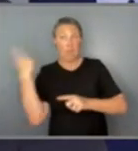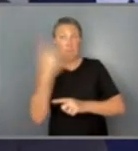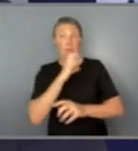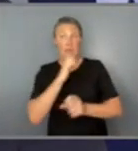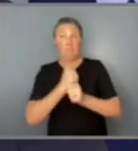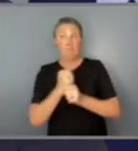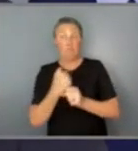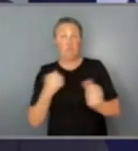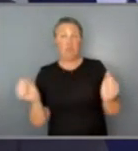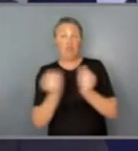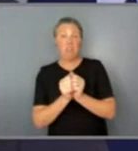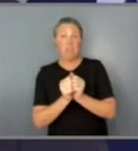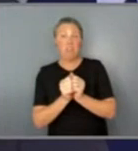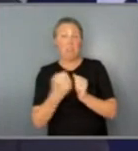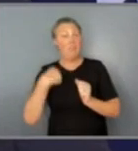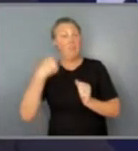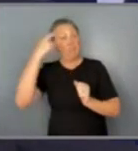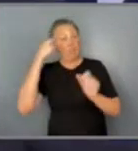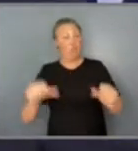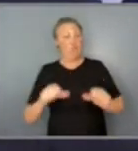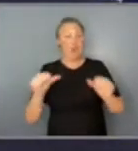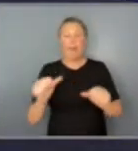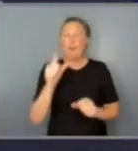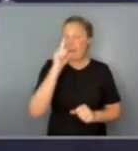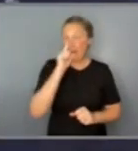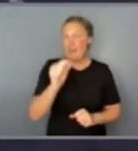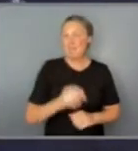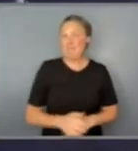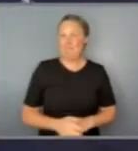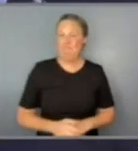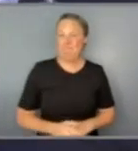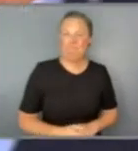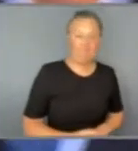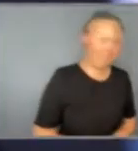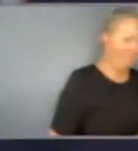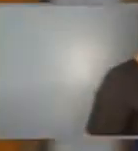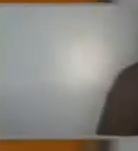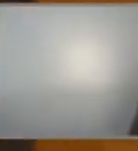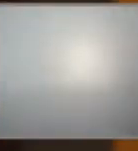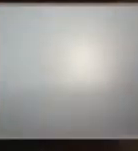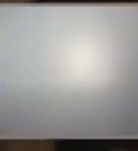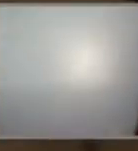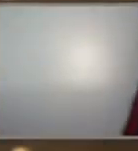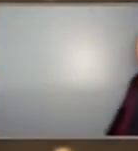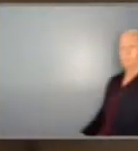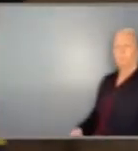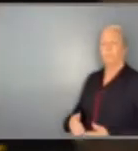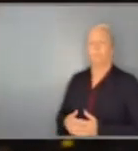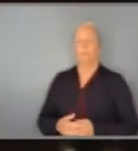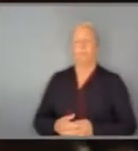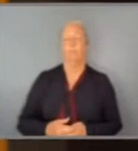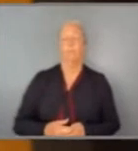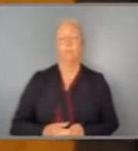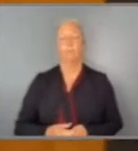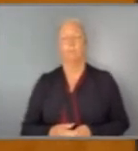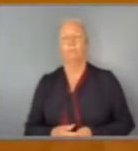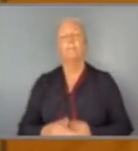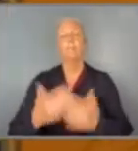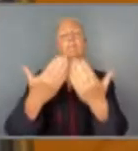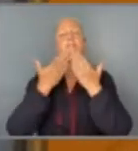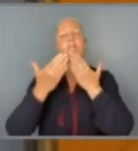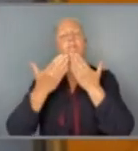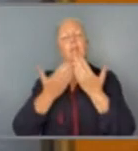Australia to put the best foot forward. Professor Kelly. Thank you, PM. So just a few quick points